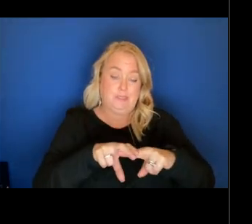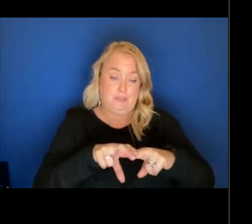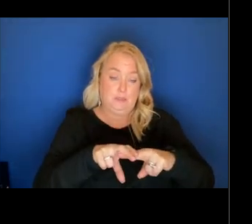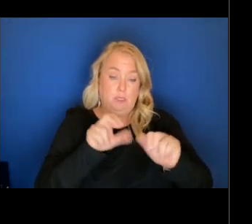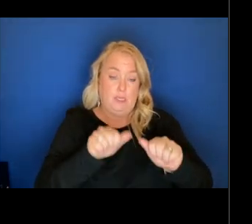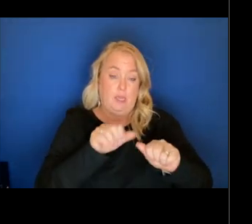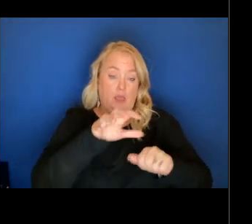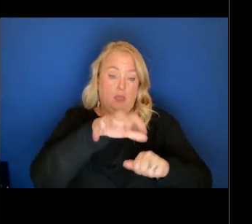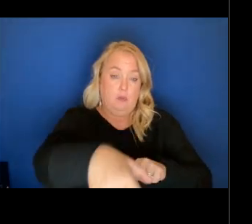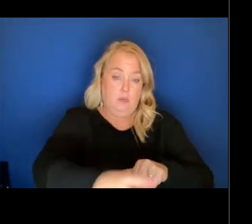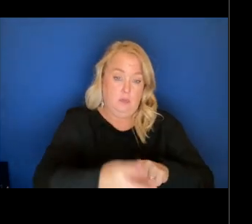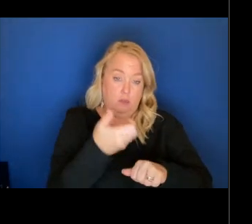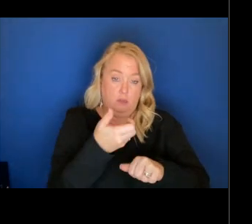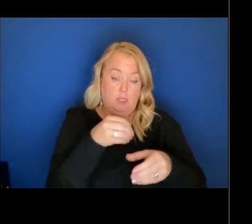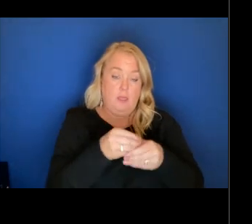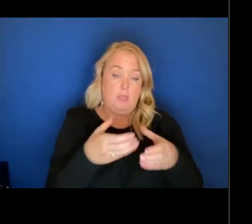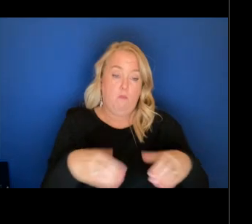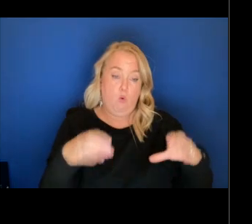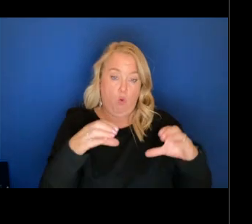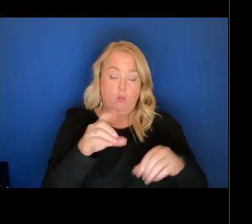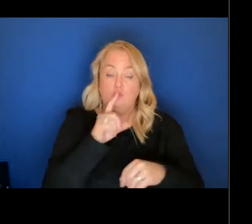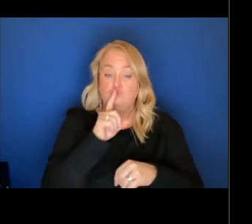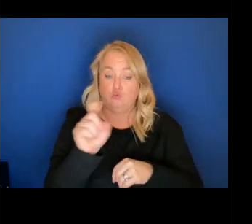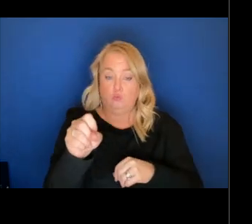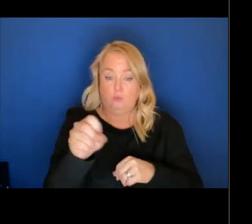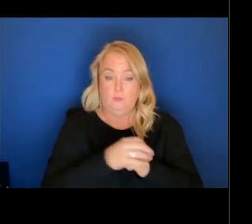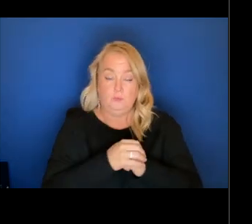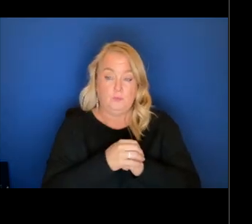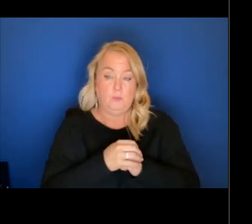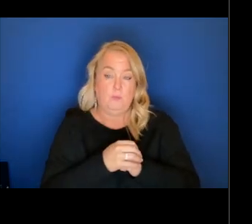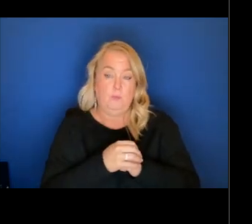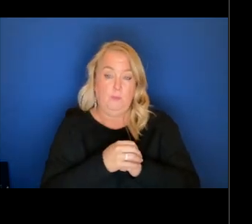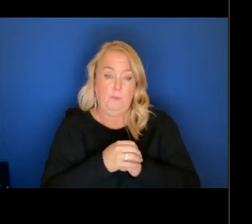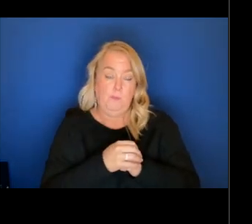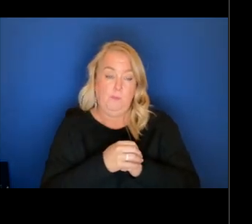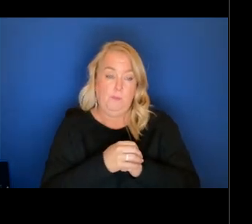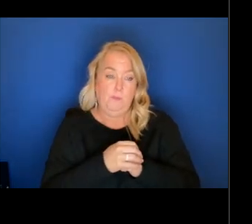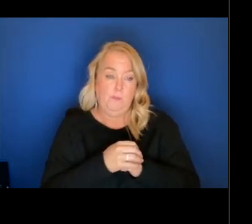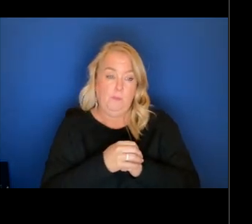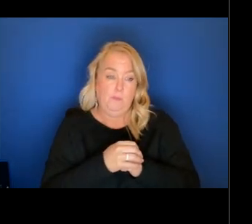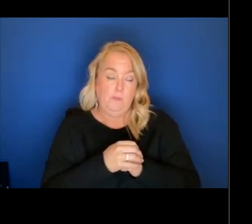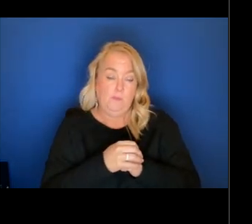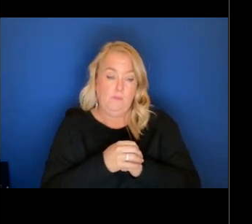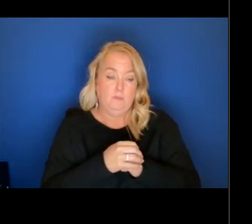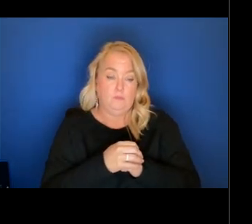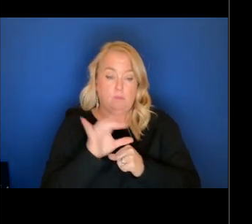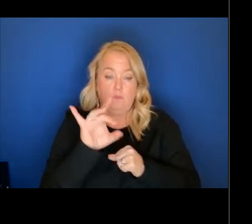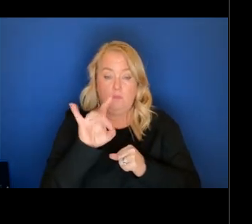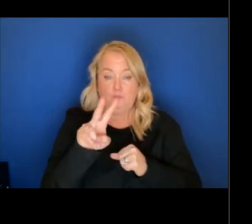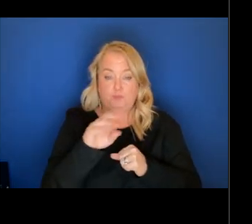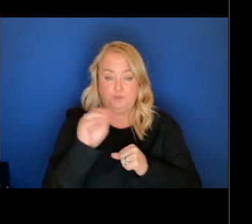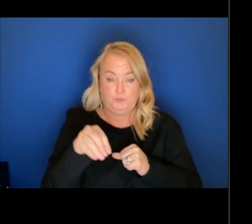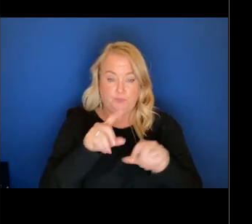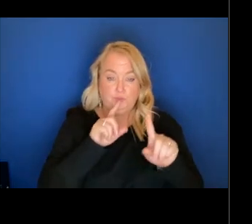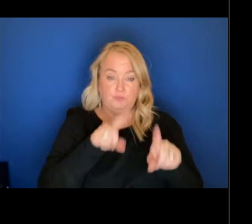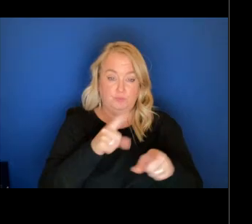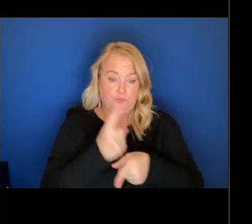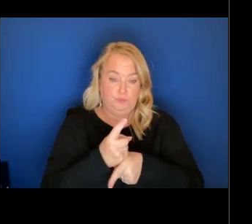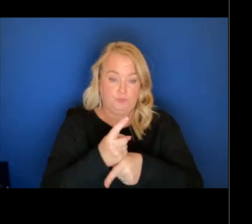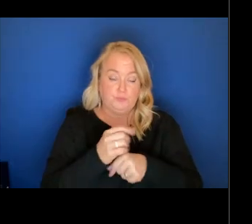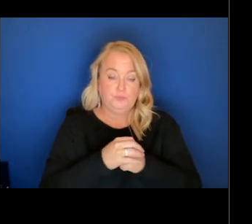reach down into the bowl. And that statement is true. And 82% of the people who responded got that